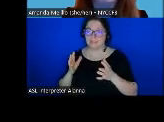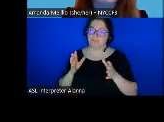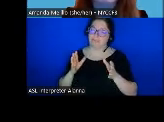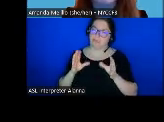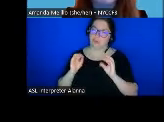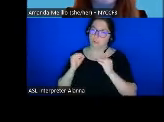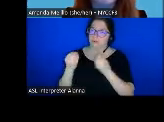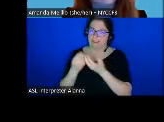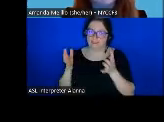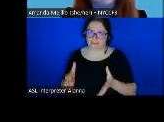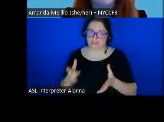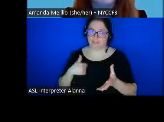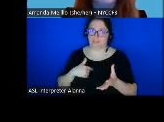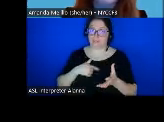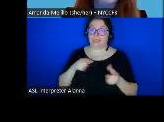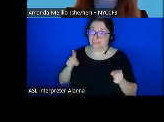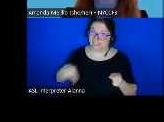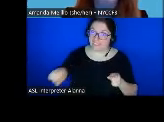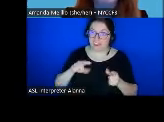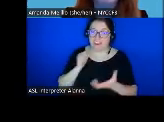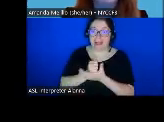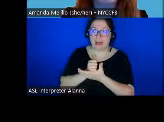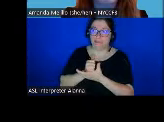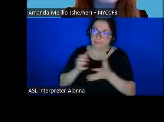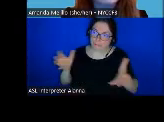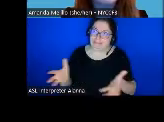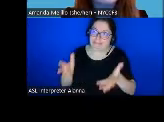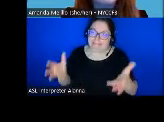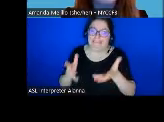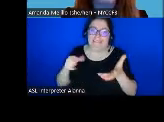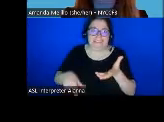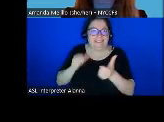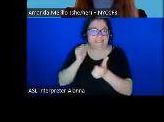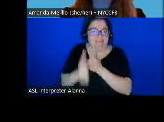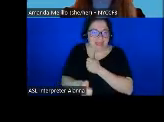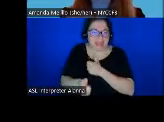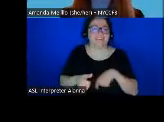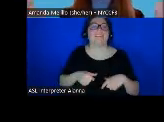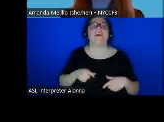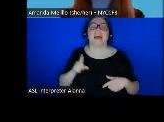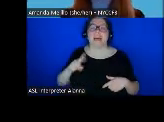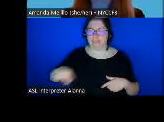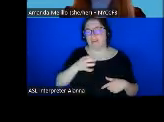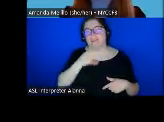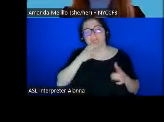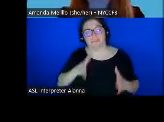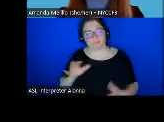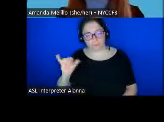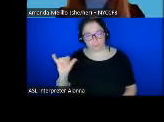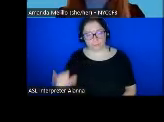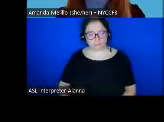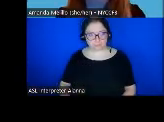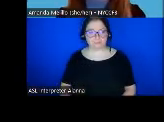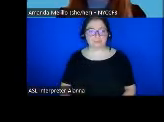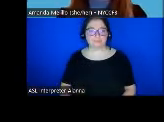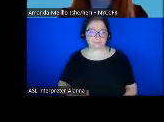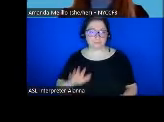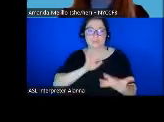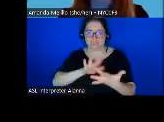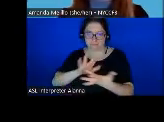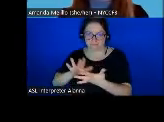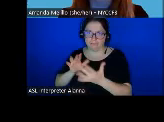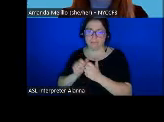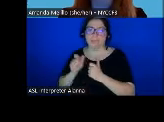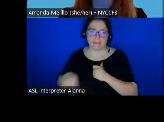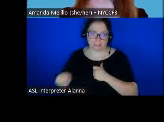was really responsible for moving this forward and has a lot of expertise in this um and we're also conducting external list building for